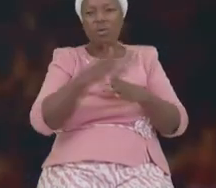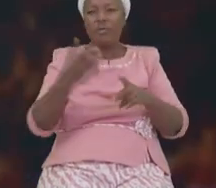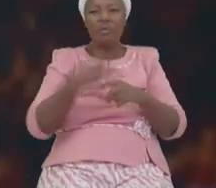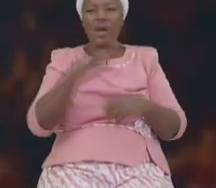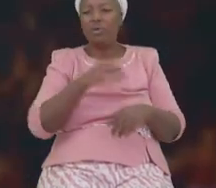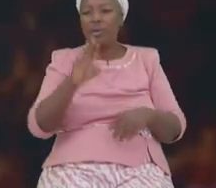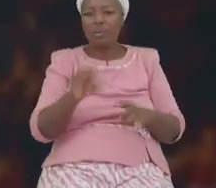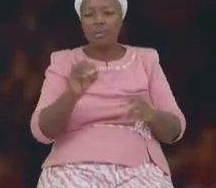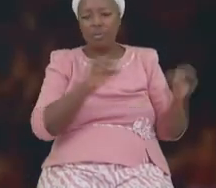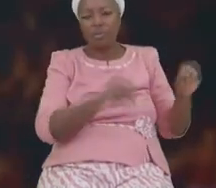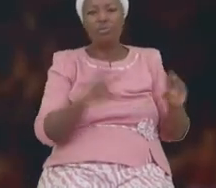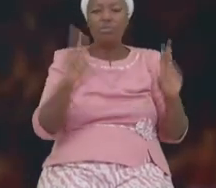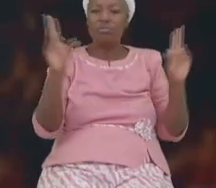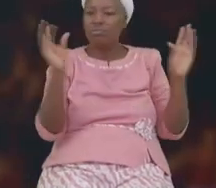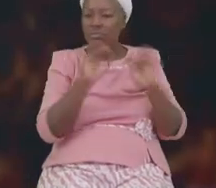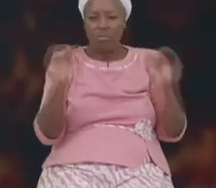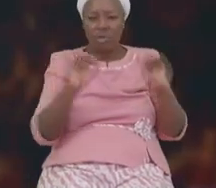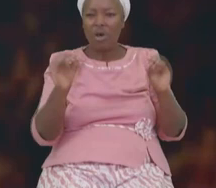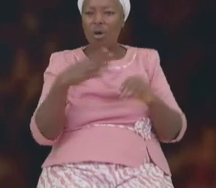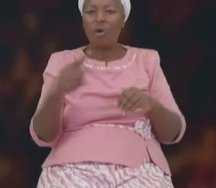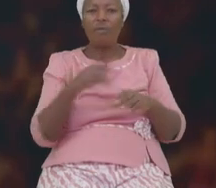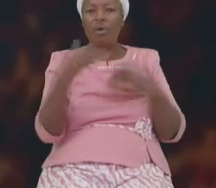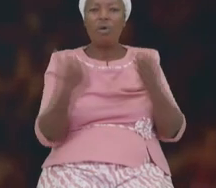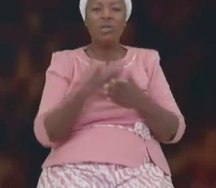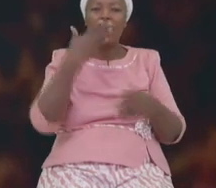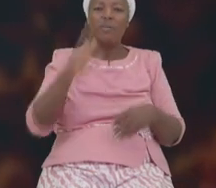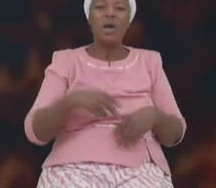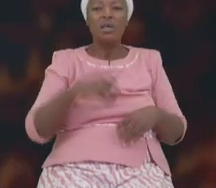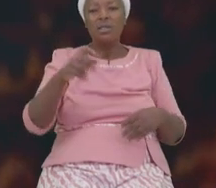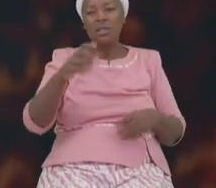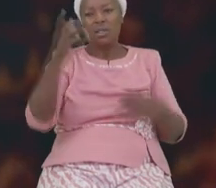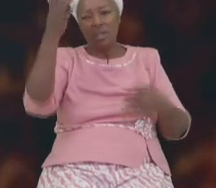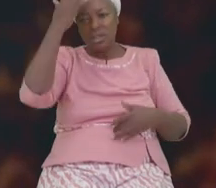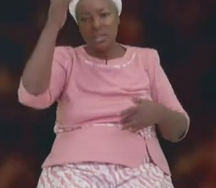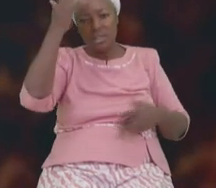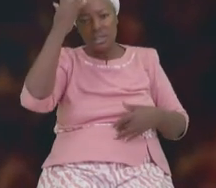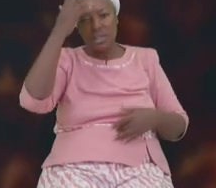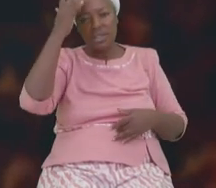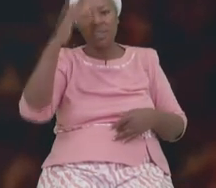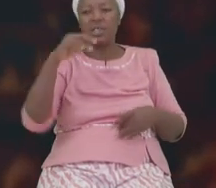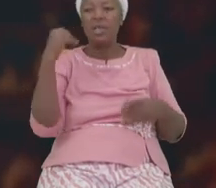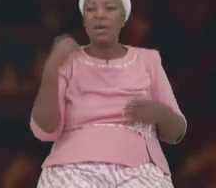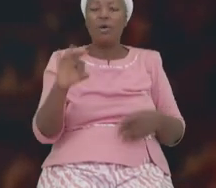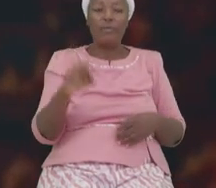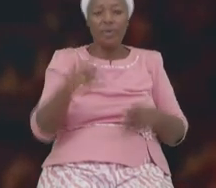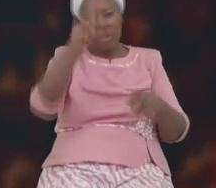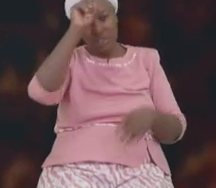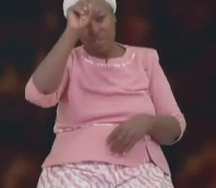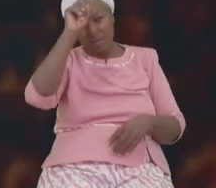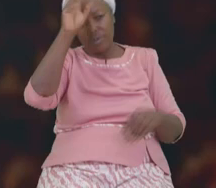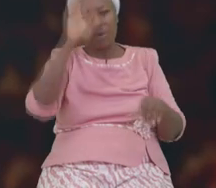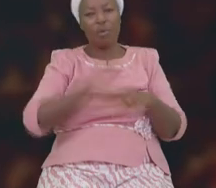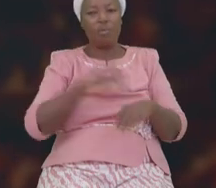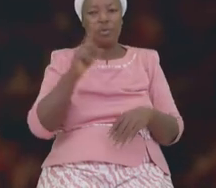none of the evil diseases of Egypt which thou knowest upon thee.